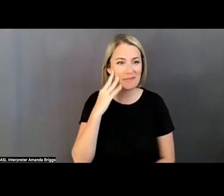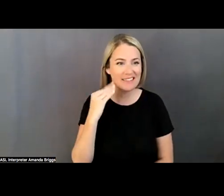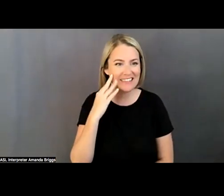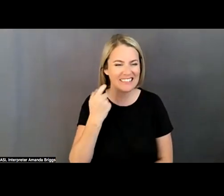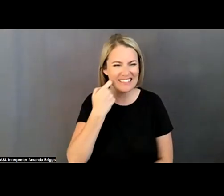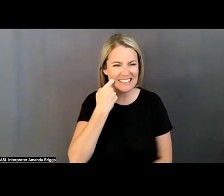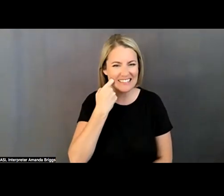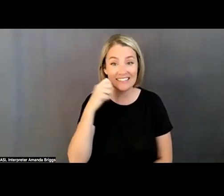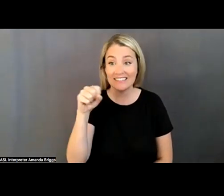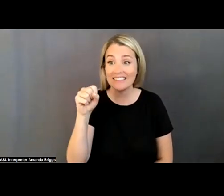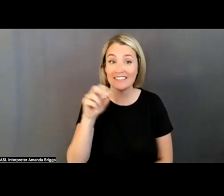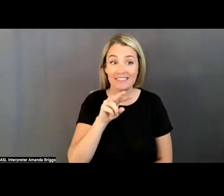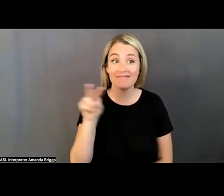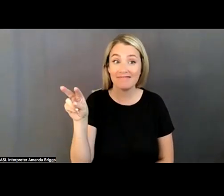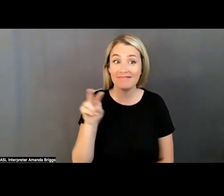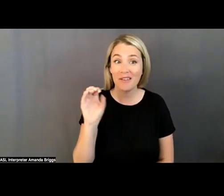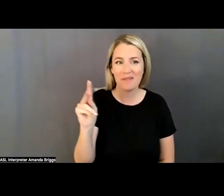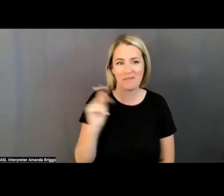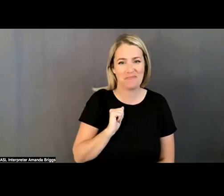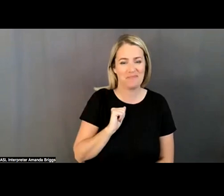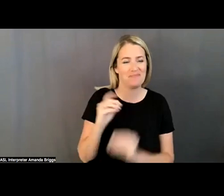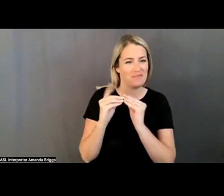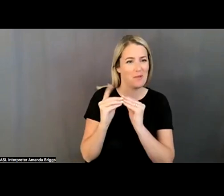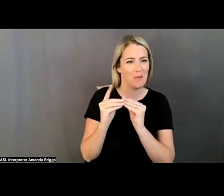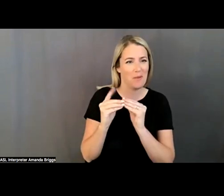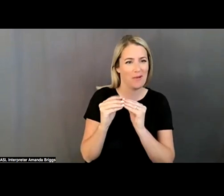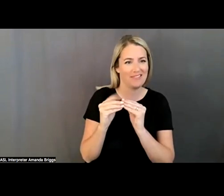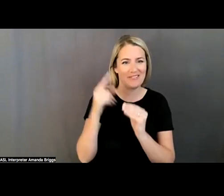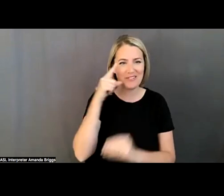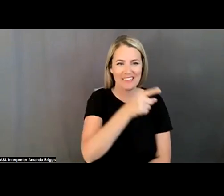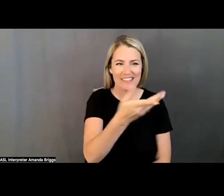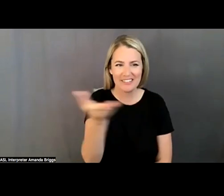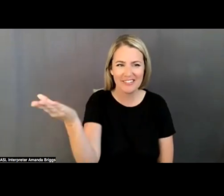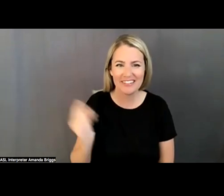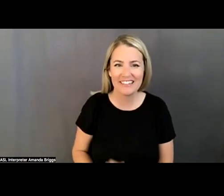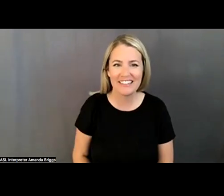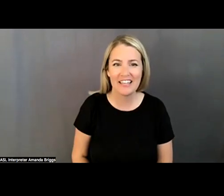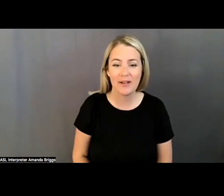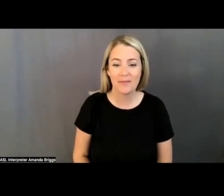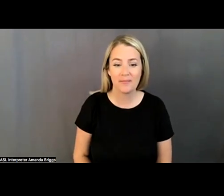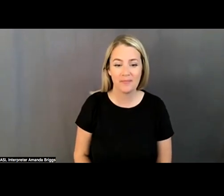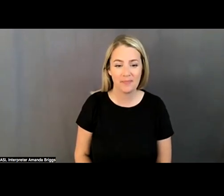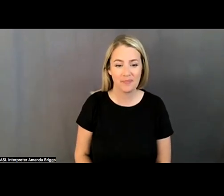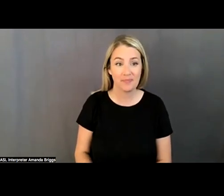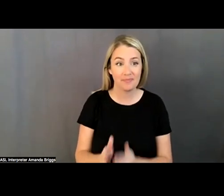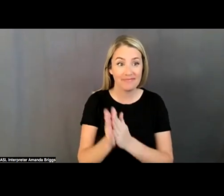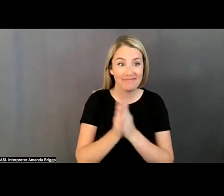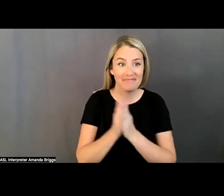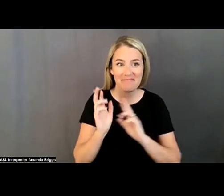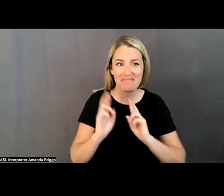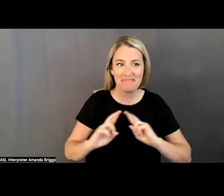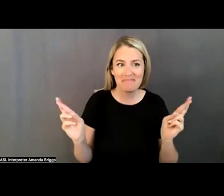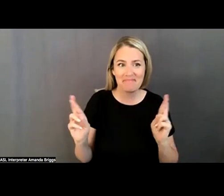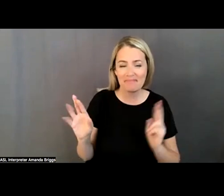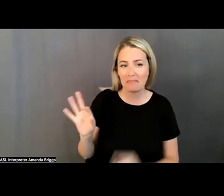Okay, we've got one more round for you. So I'm gonna drop into the chat